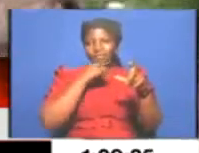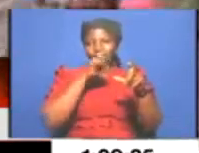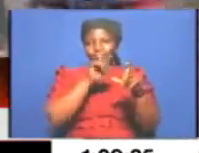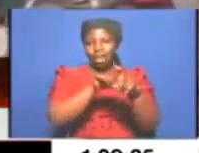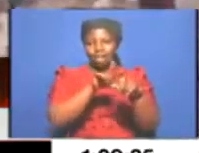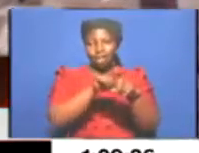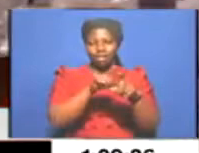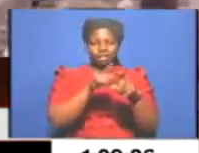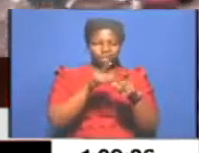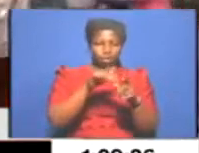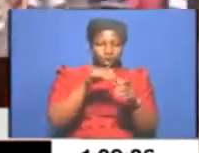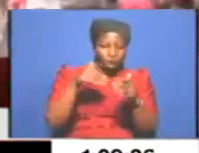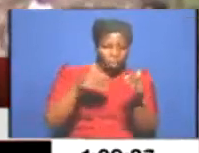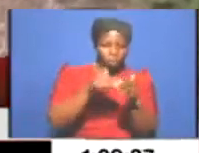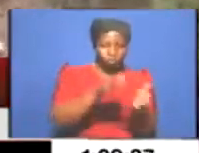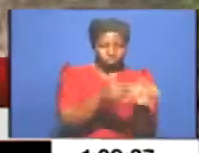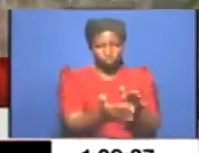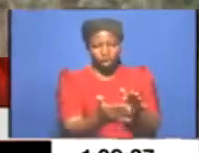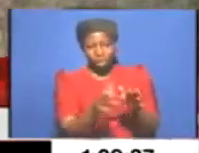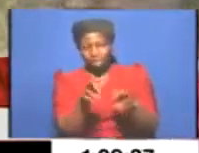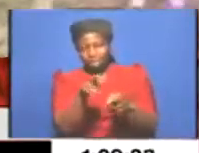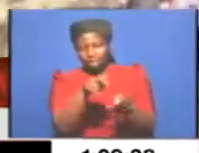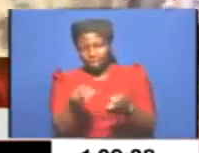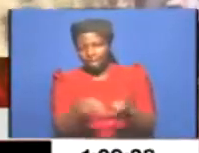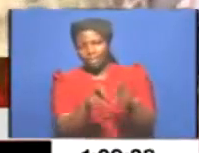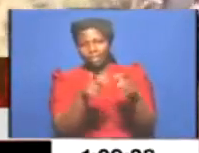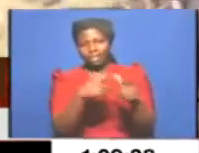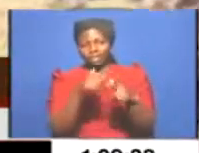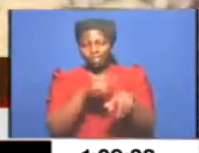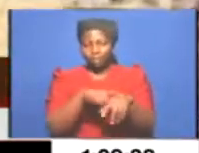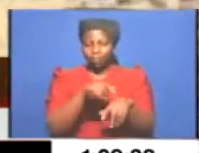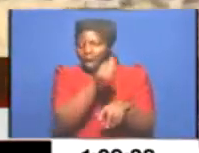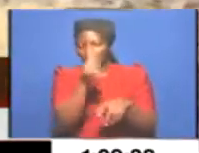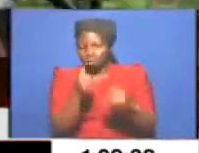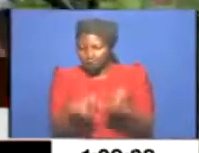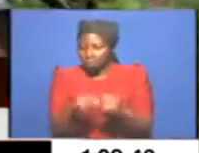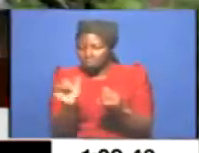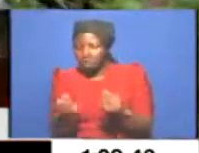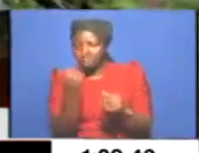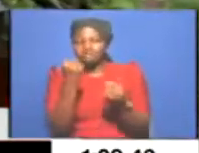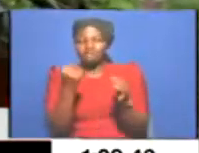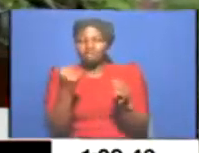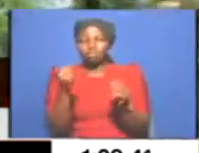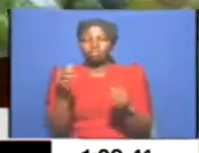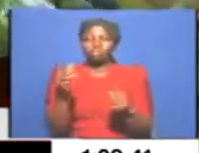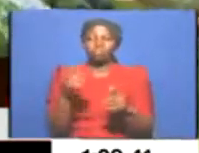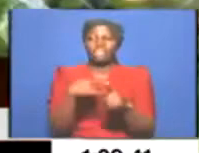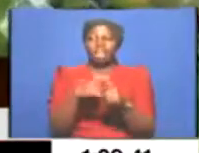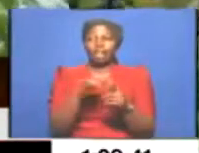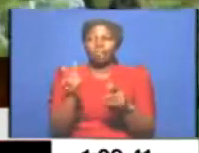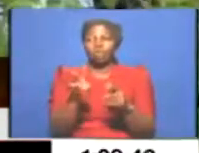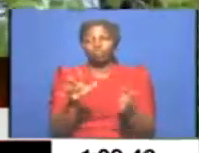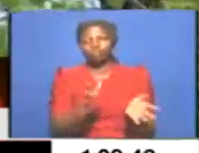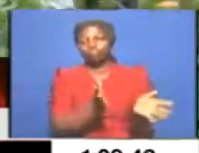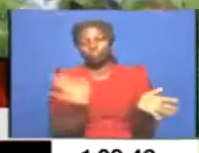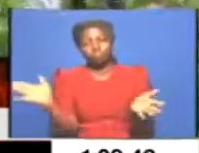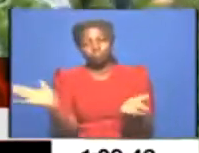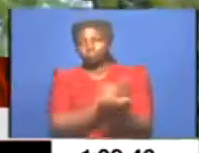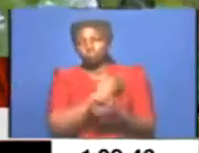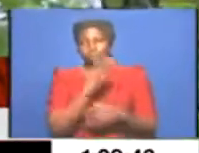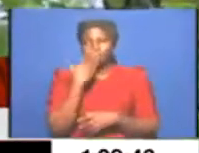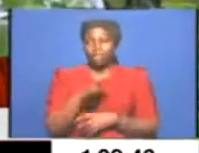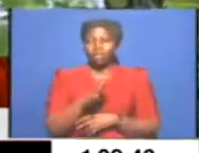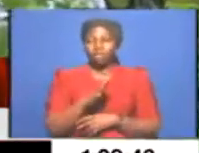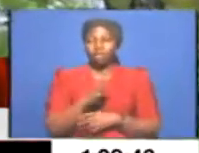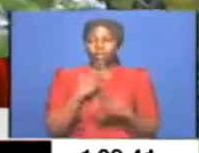mkono. Wana kumshika juu ya force of the water ikakuwa mingi kampigisha kambeba na mto. According to eyewitnesses, the victims